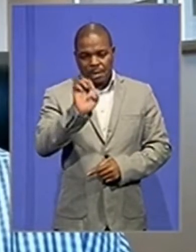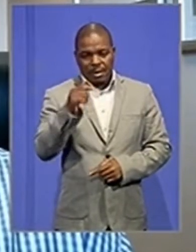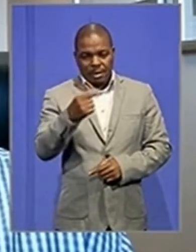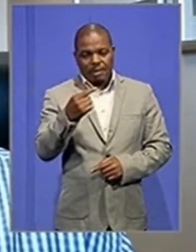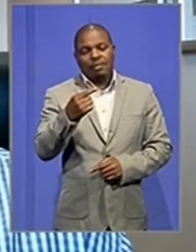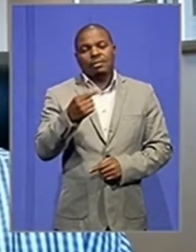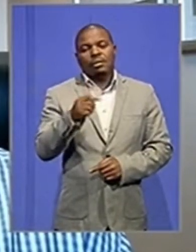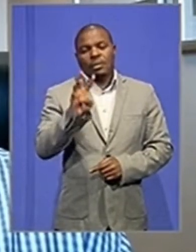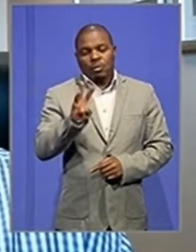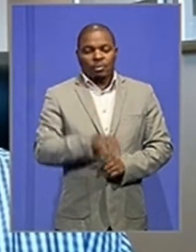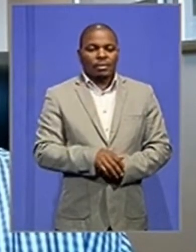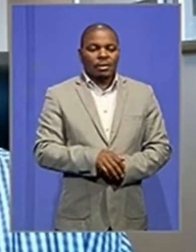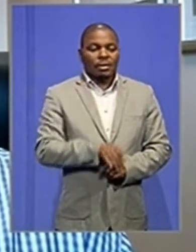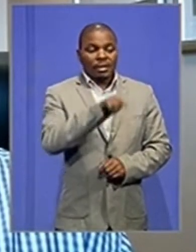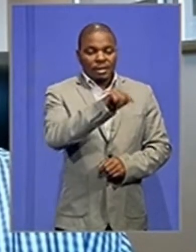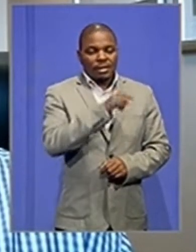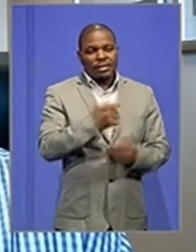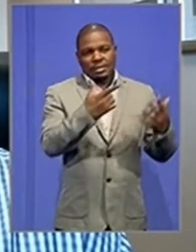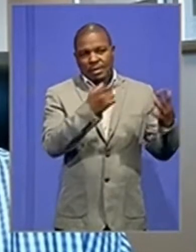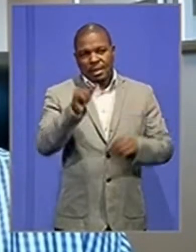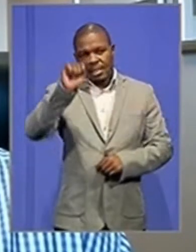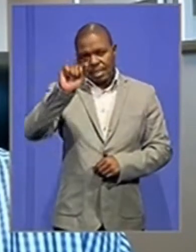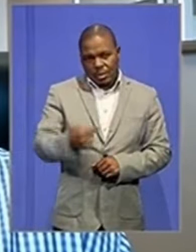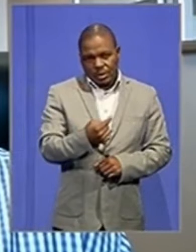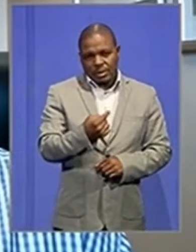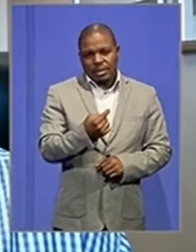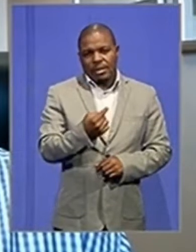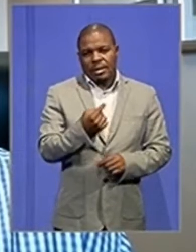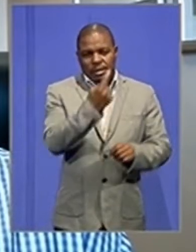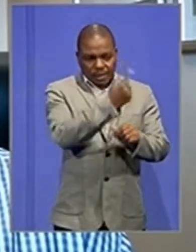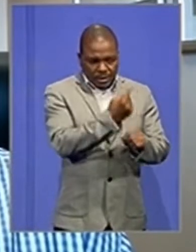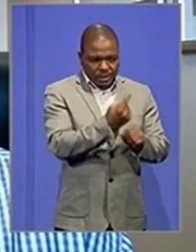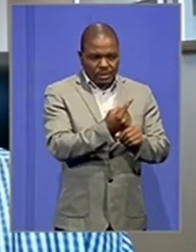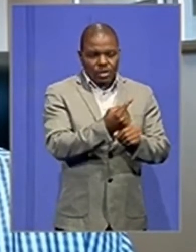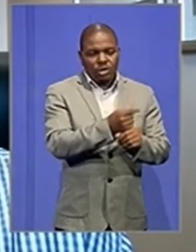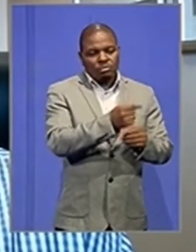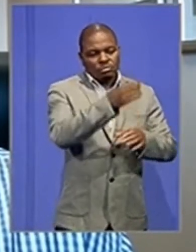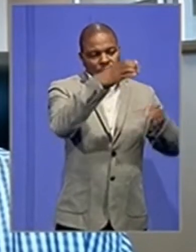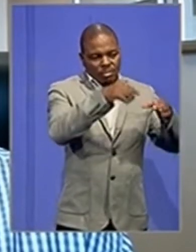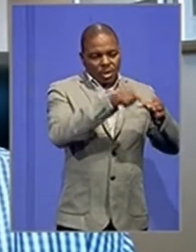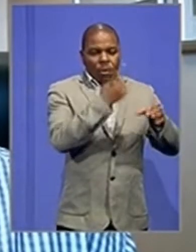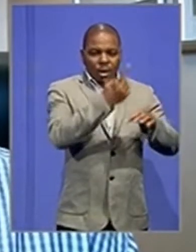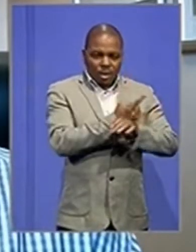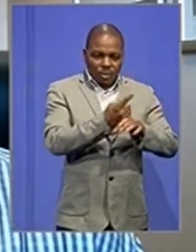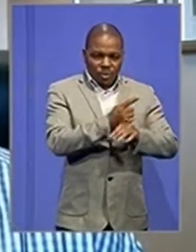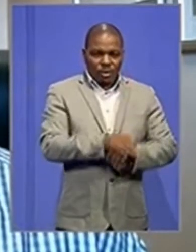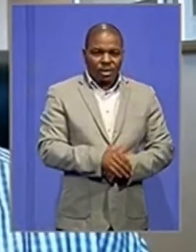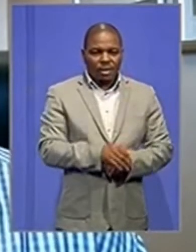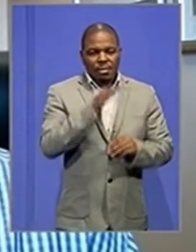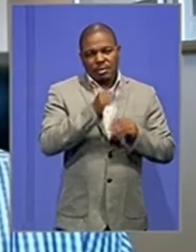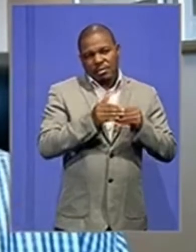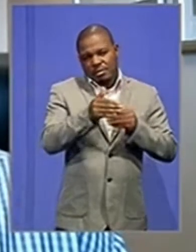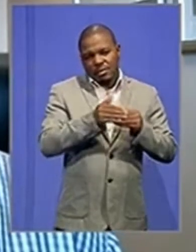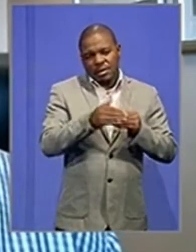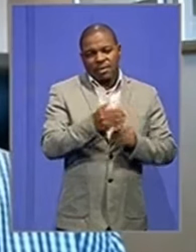And it's close to about 700,000 Rand per unit per hour. So it's a little bit more than the 500 that it used